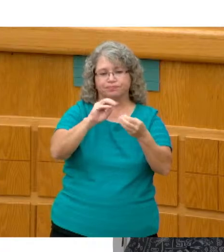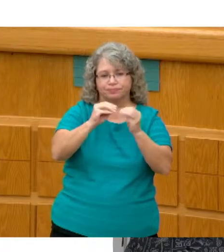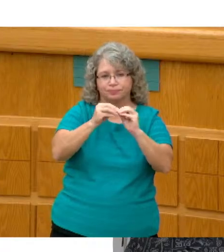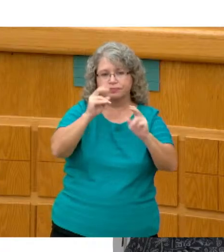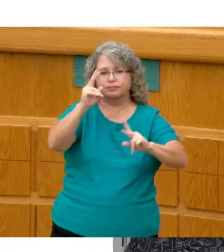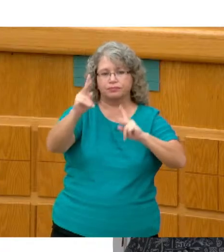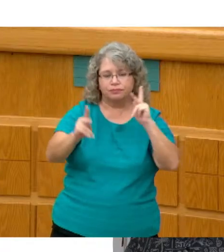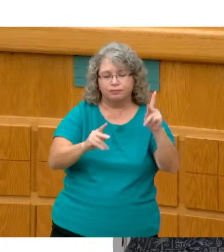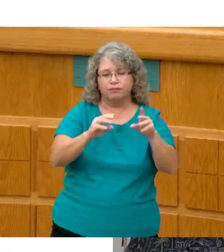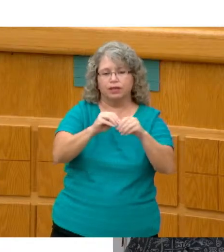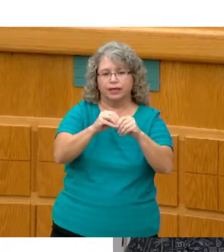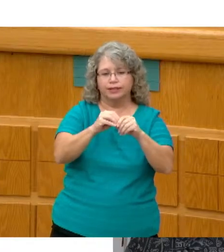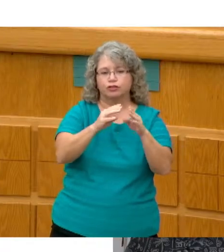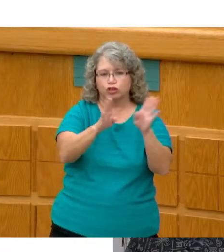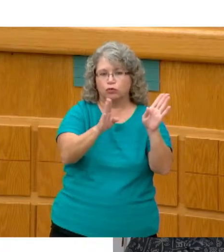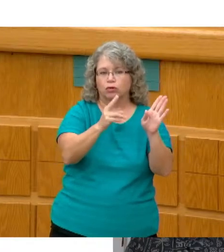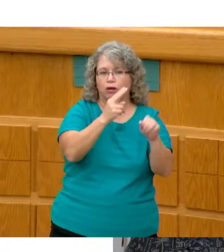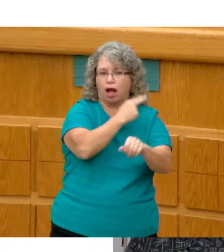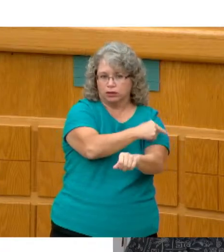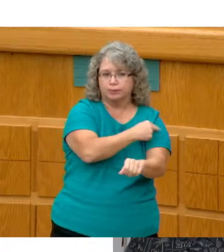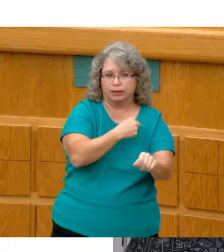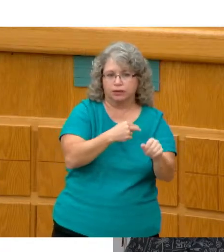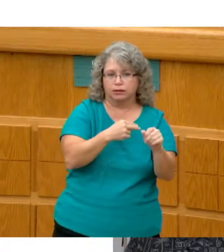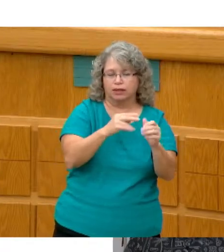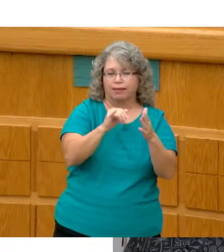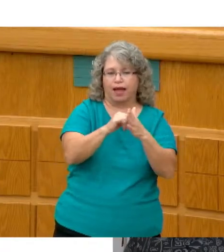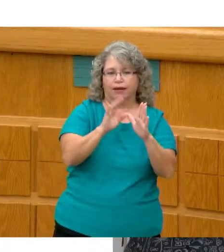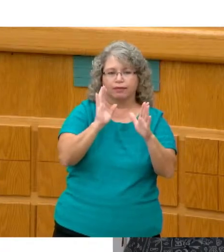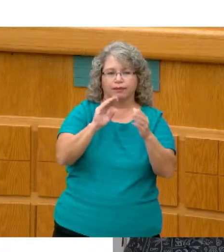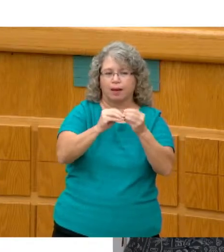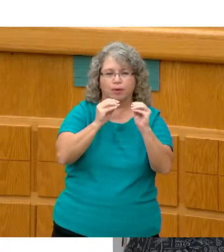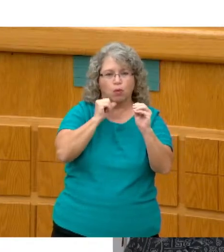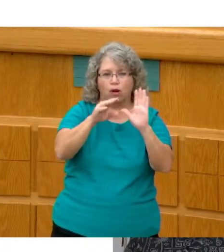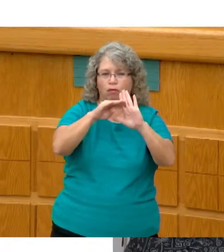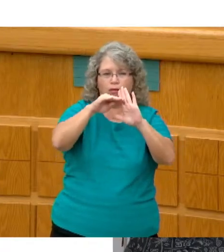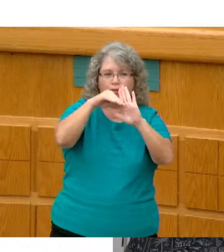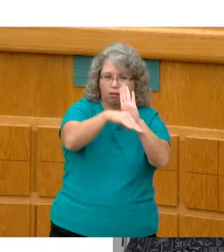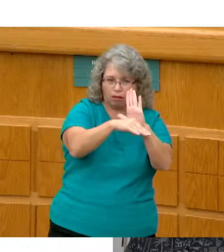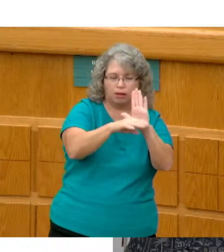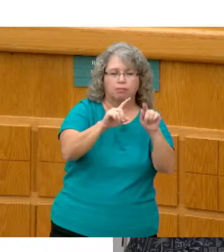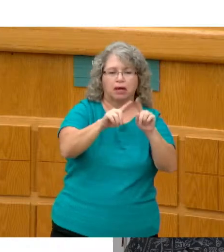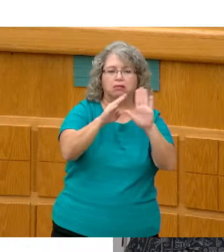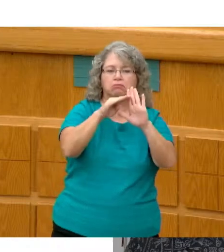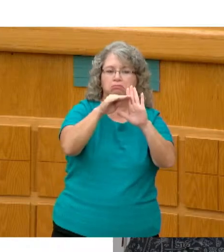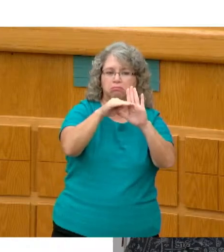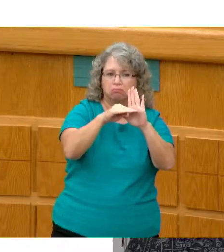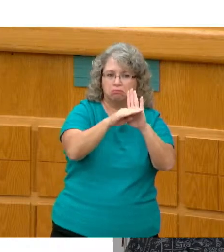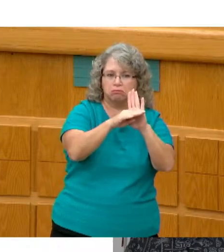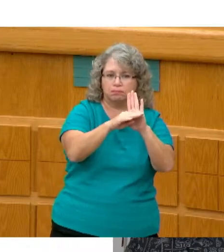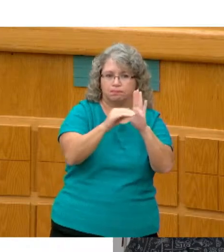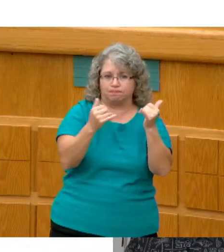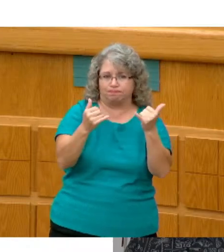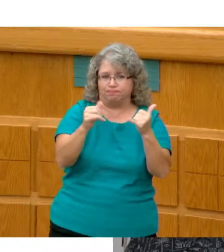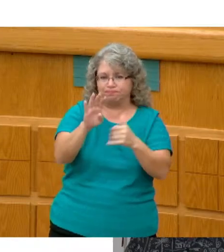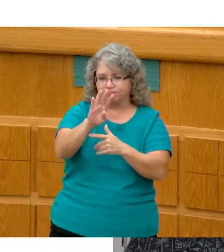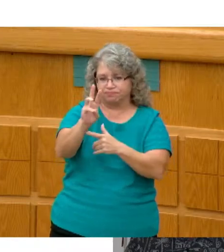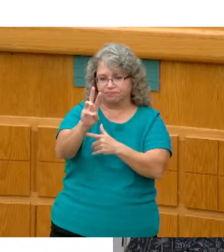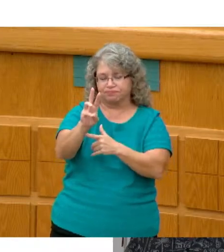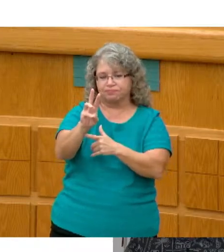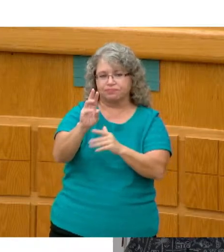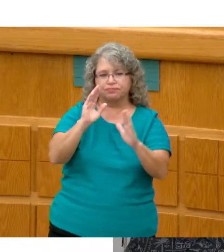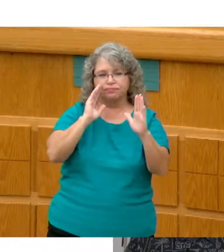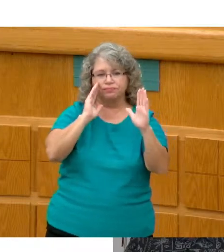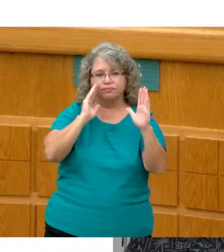the general hospital beds, in inpatients. Right now we have 46, and we expect that to level off. But you can see that there's